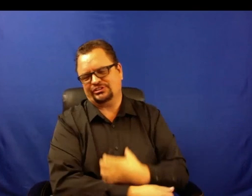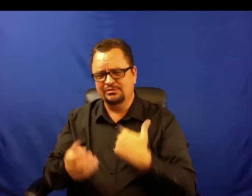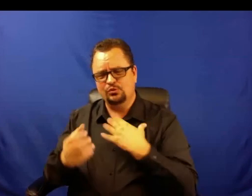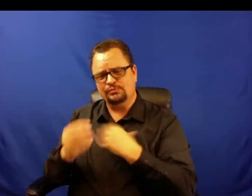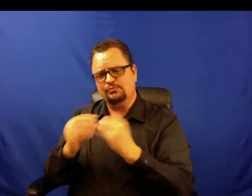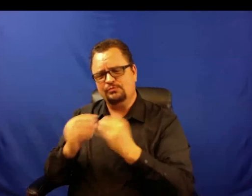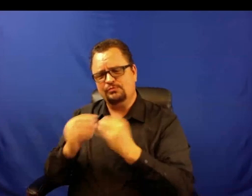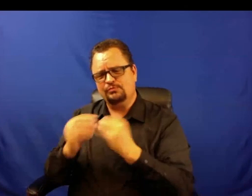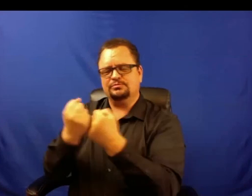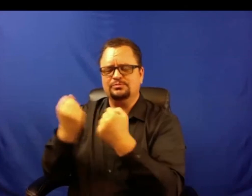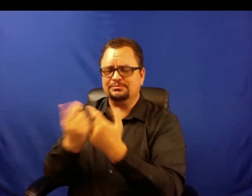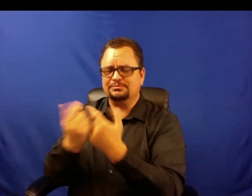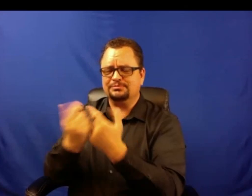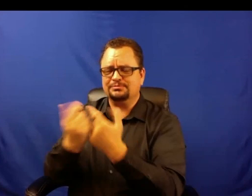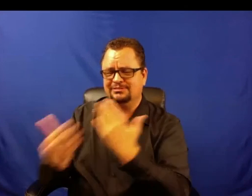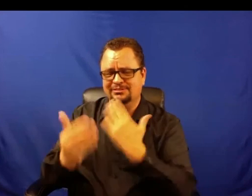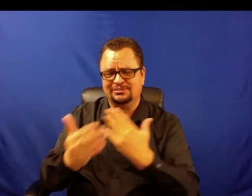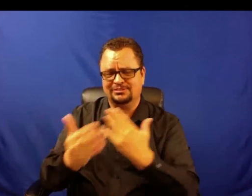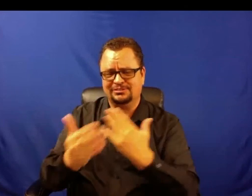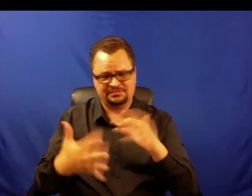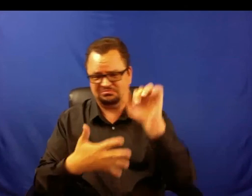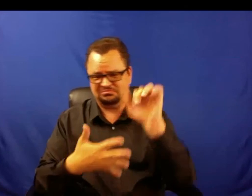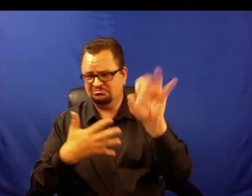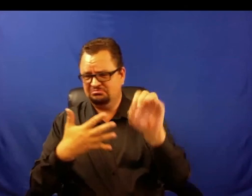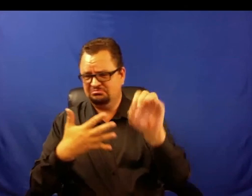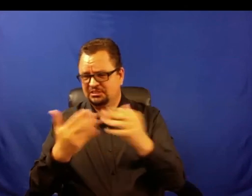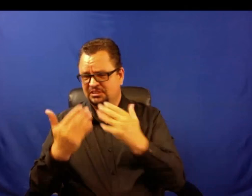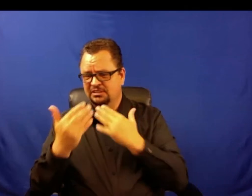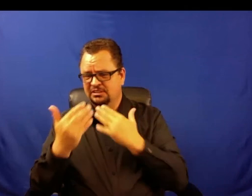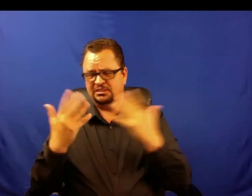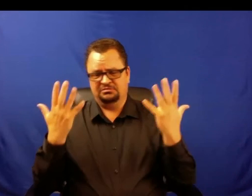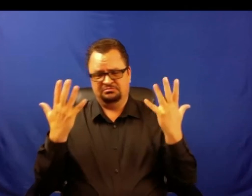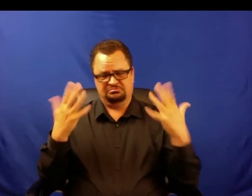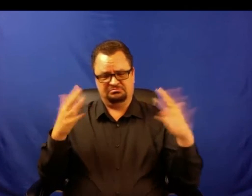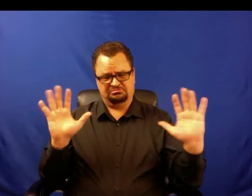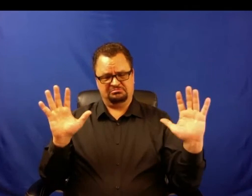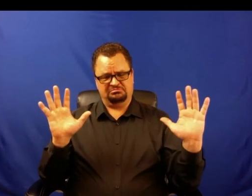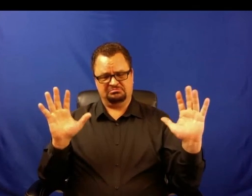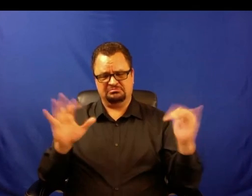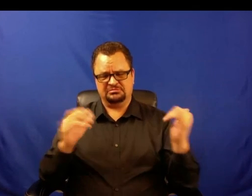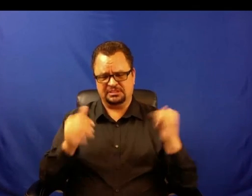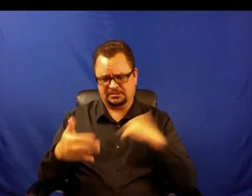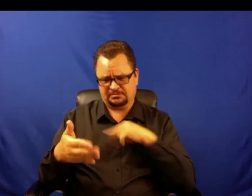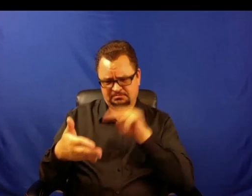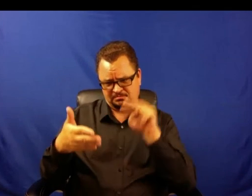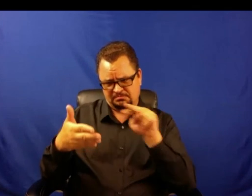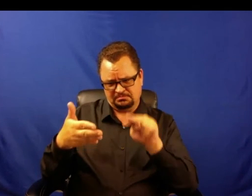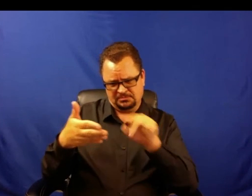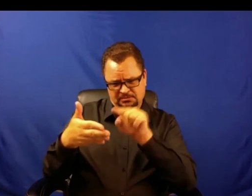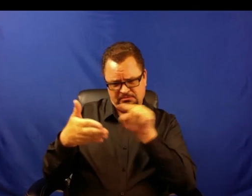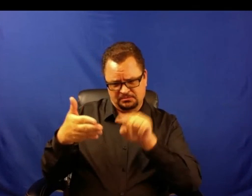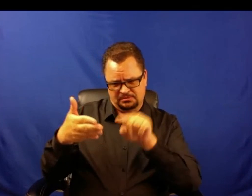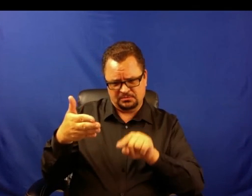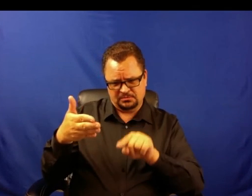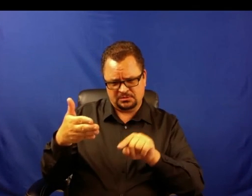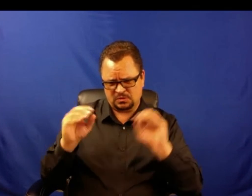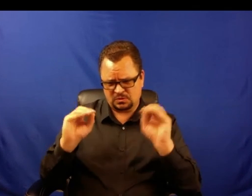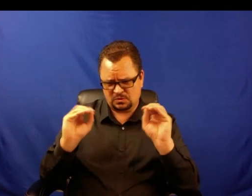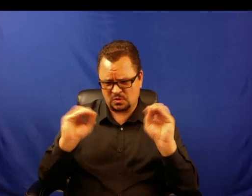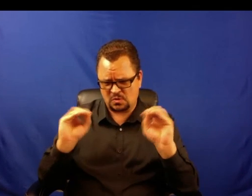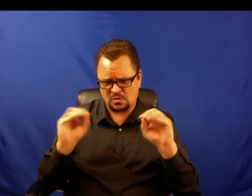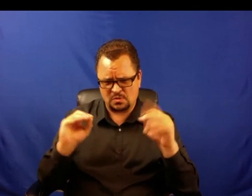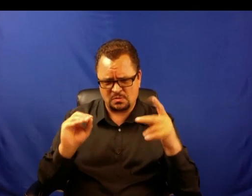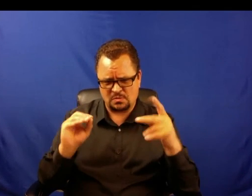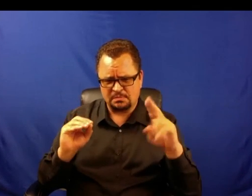I have a little note here that says no public comments. Is that still the same? Okay. Any saved grounds from Board of